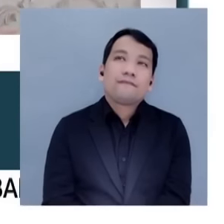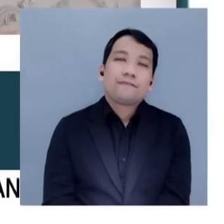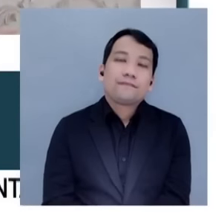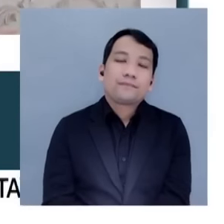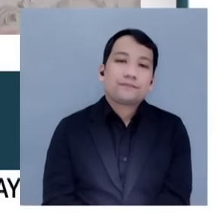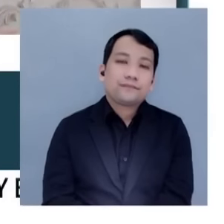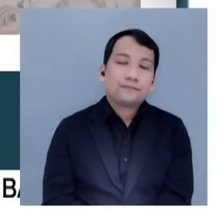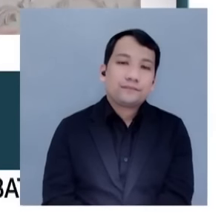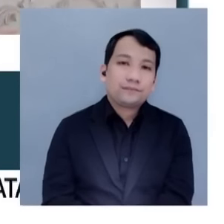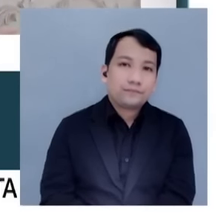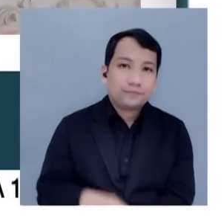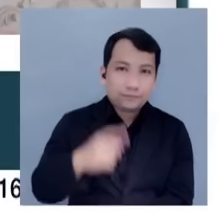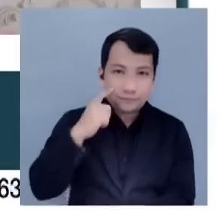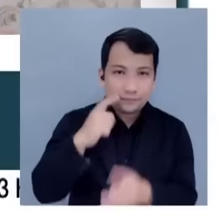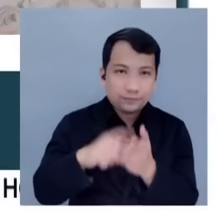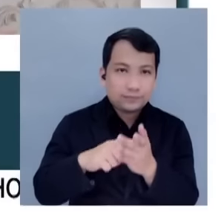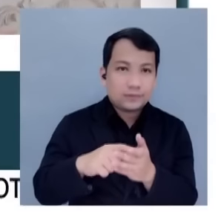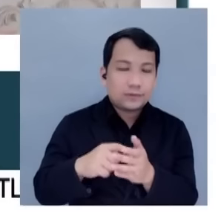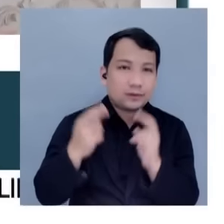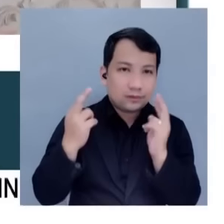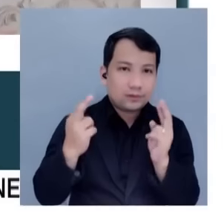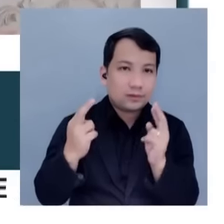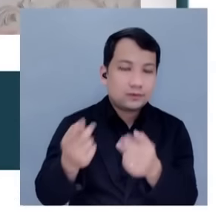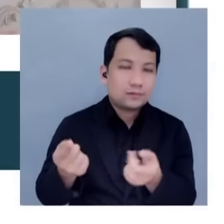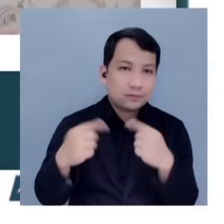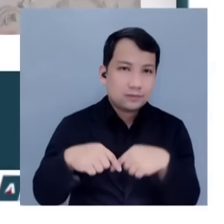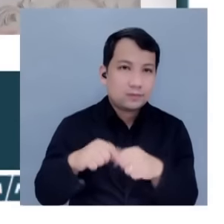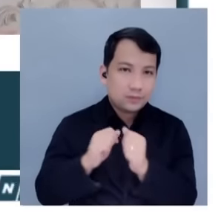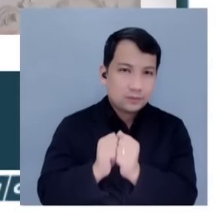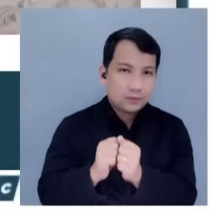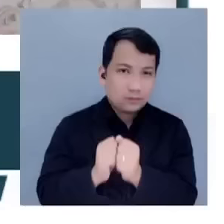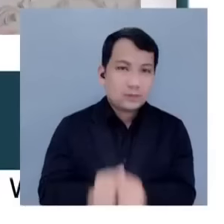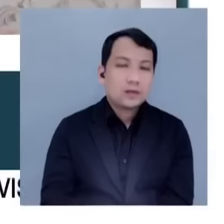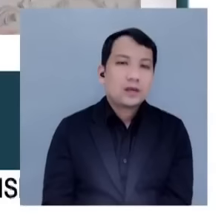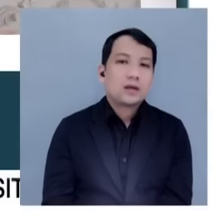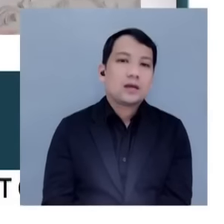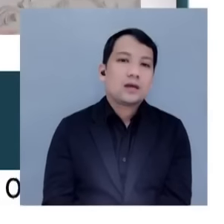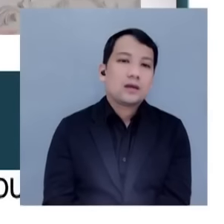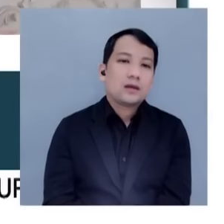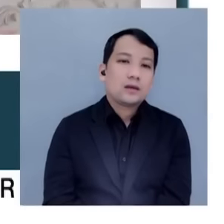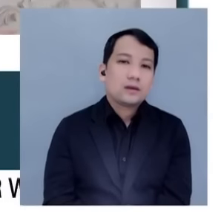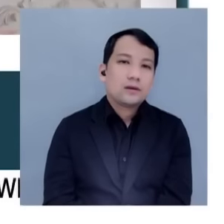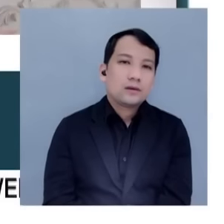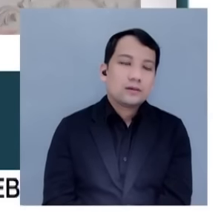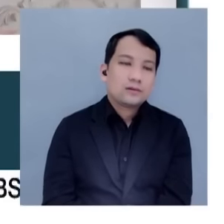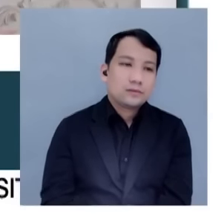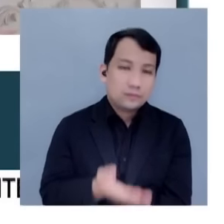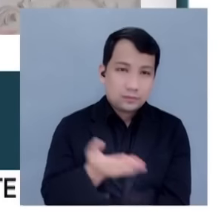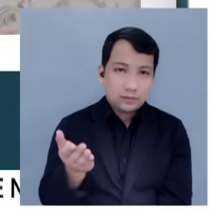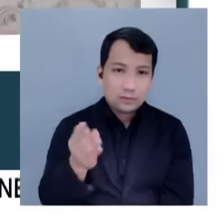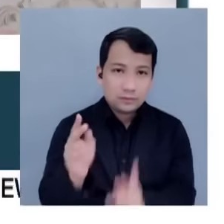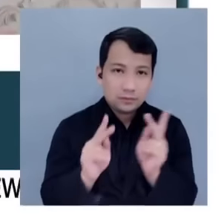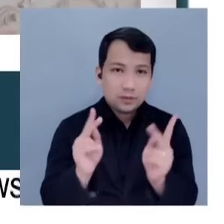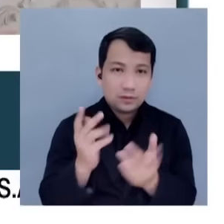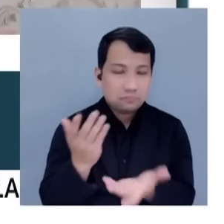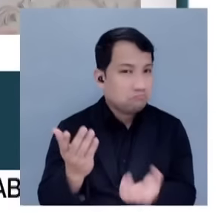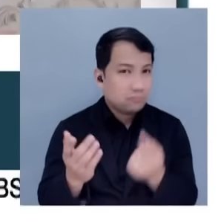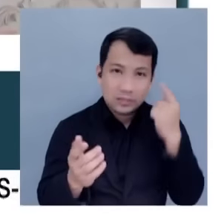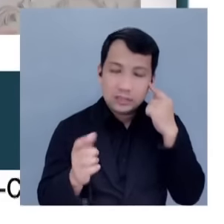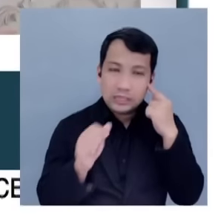registration. So hopefully we all come together to get behind these people. Hindi